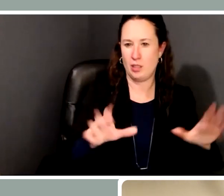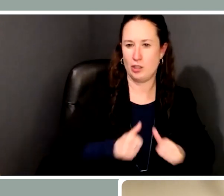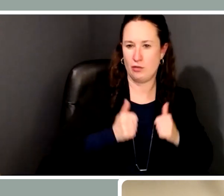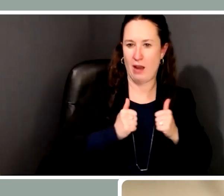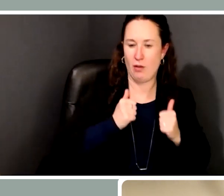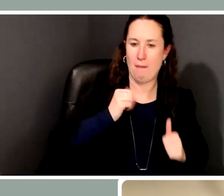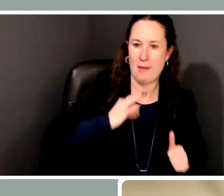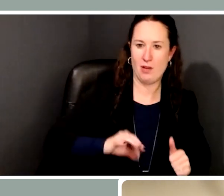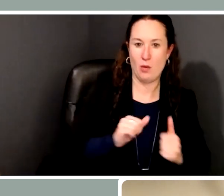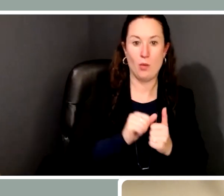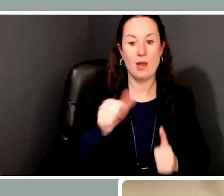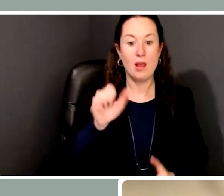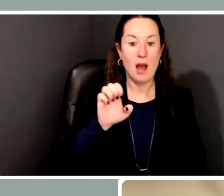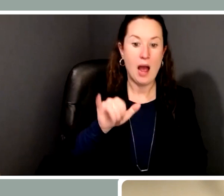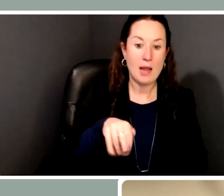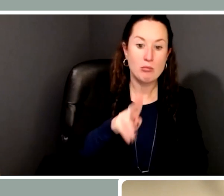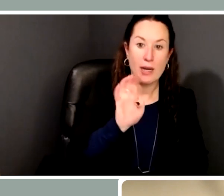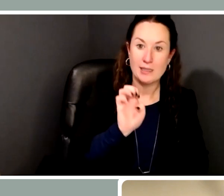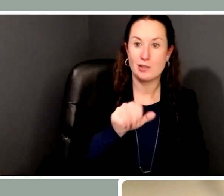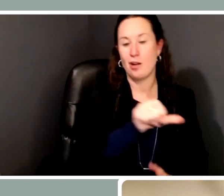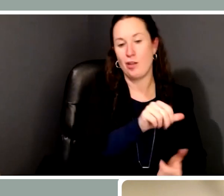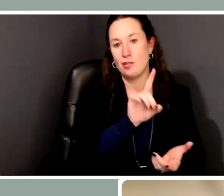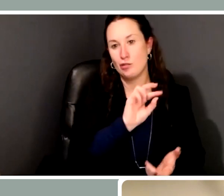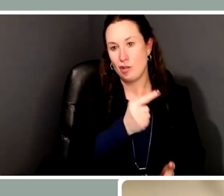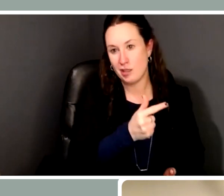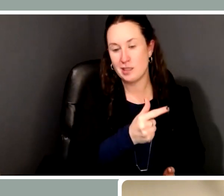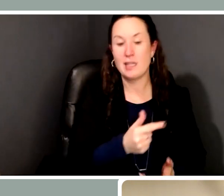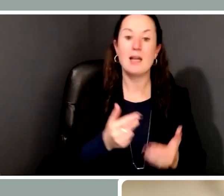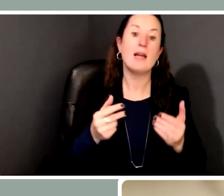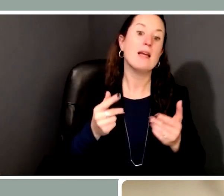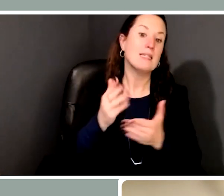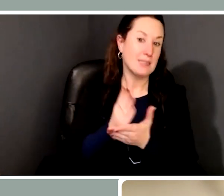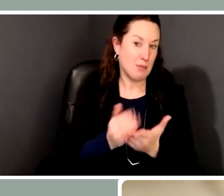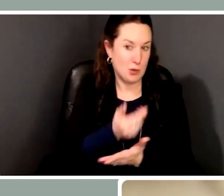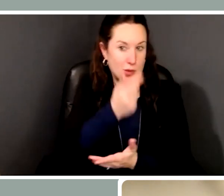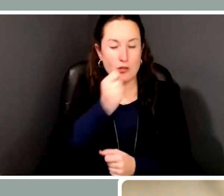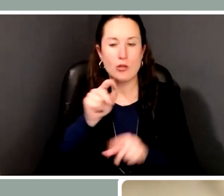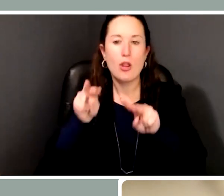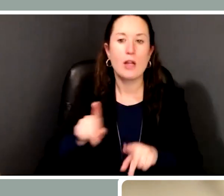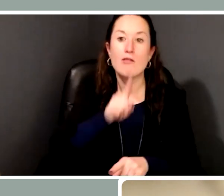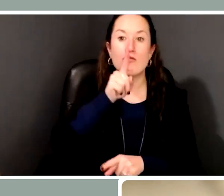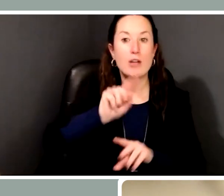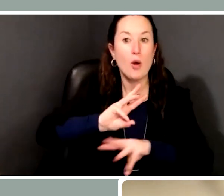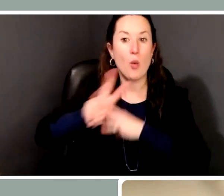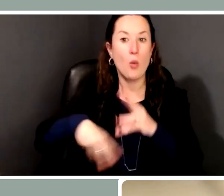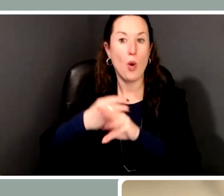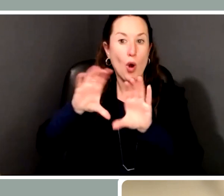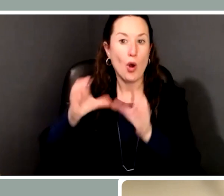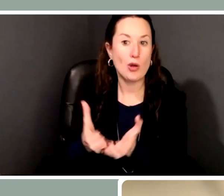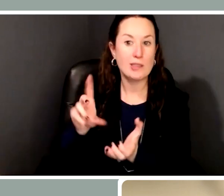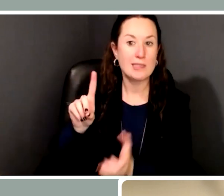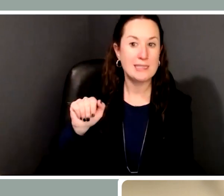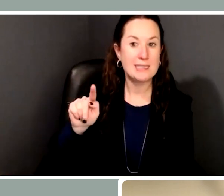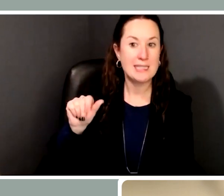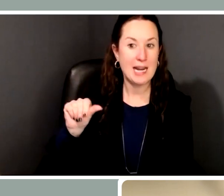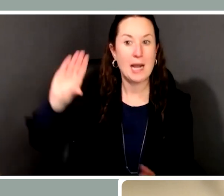There's actually also been a great deal of interest in looking at real world data in addition to standard randomized trials. So